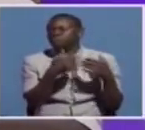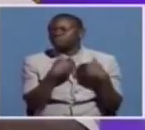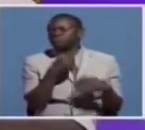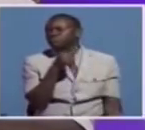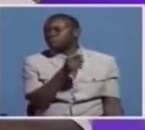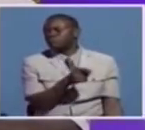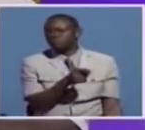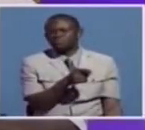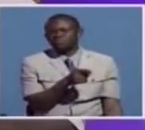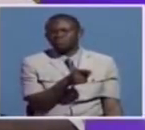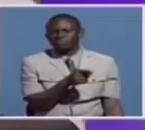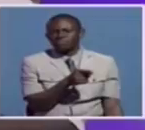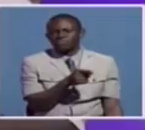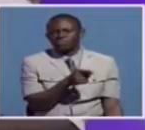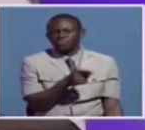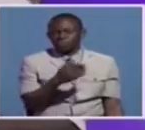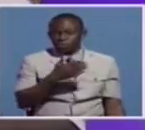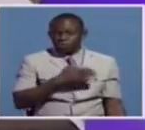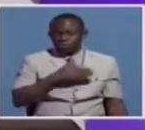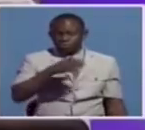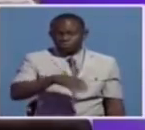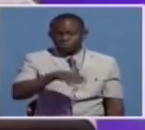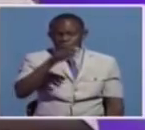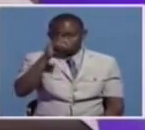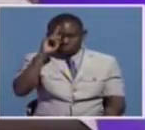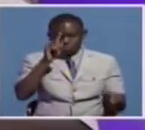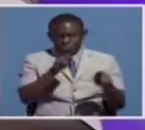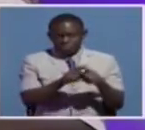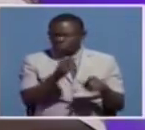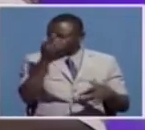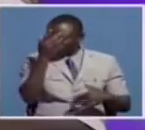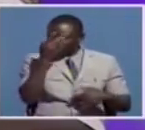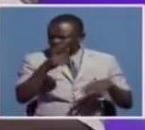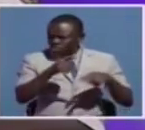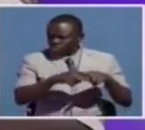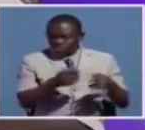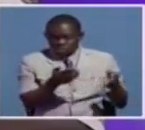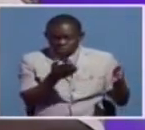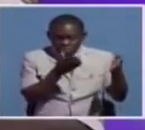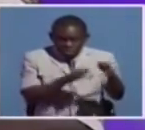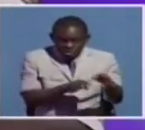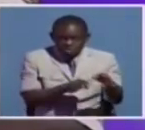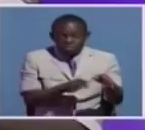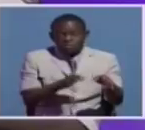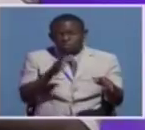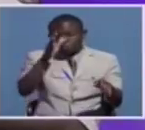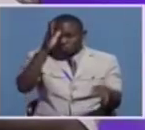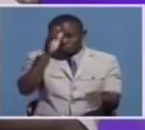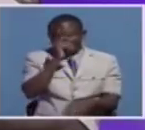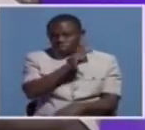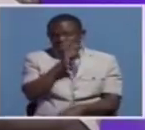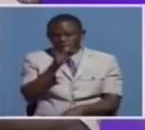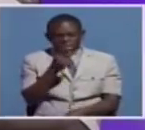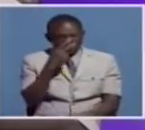And so he came out and said, no, must not have AIDS, and this thing must be fought. That time, those were dark days. Nobody knew what was killing